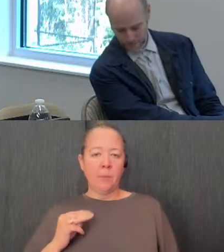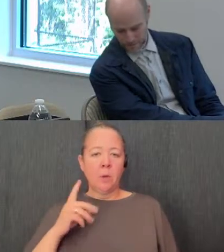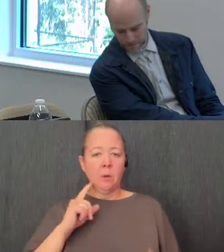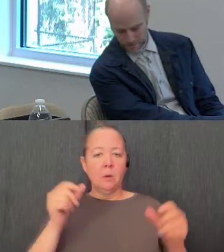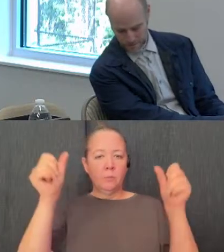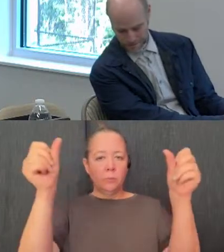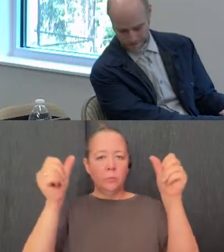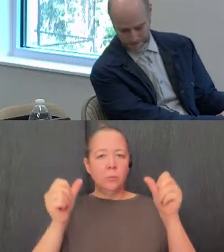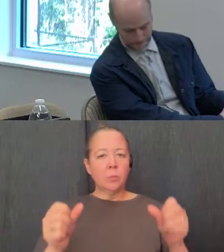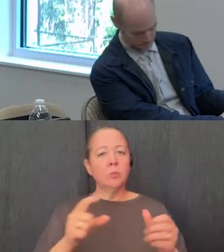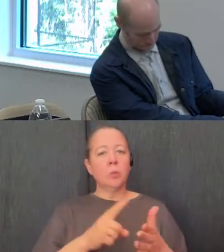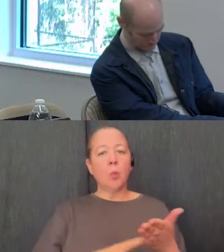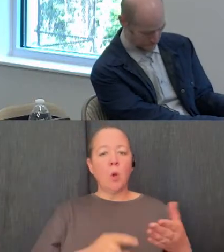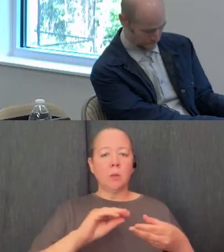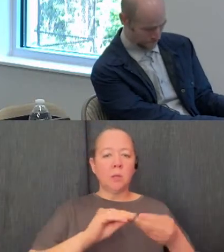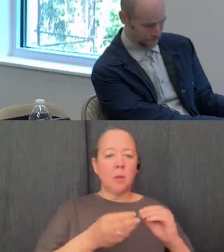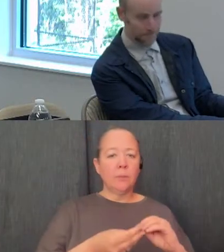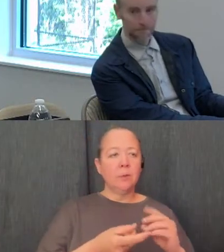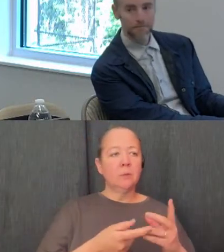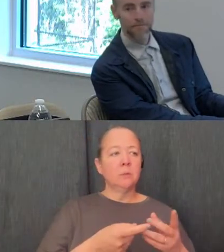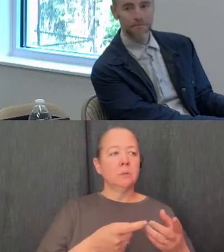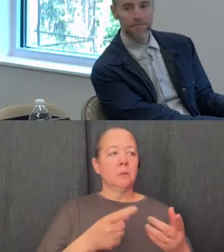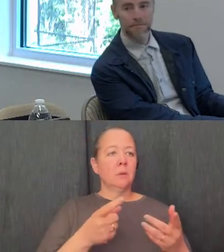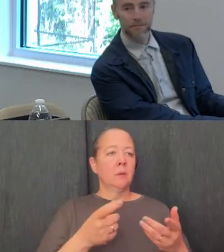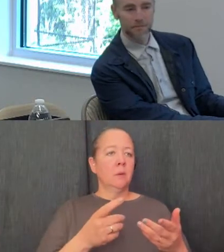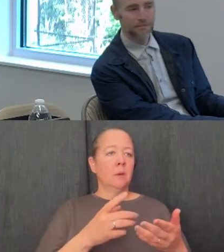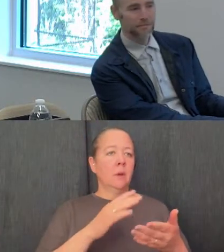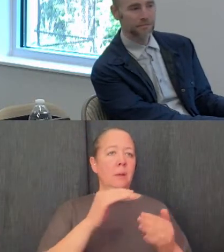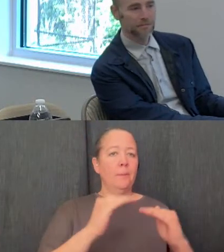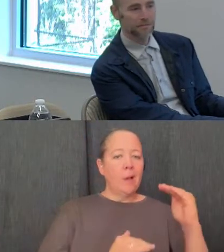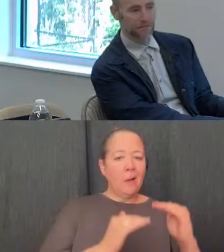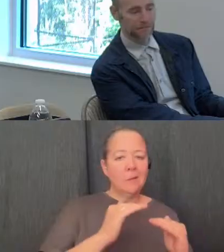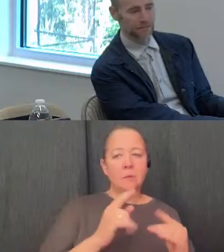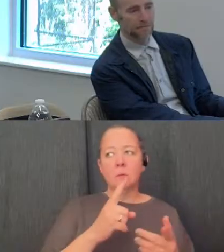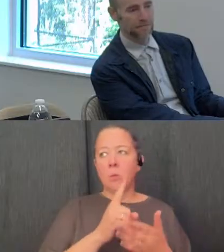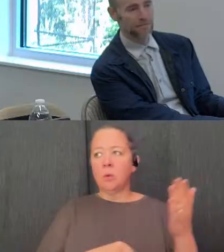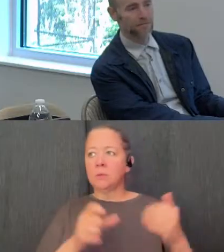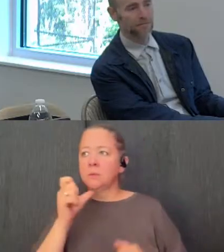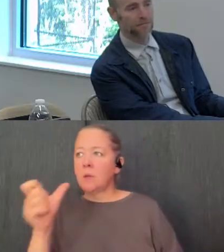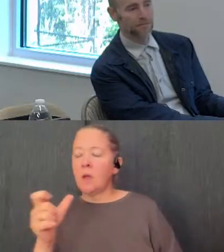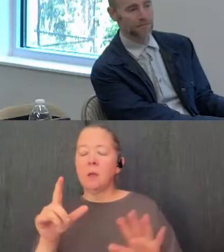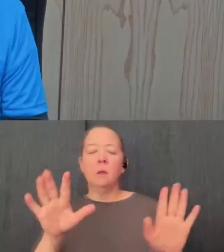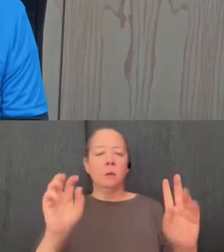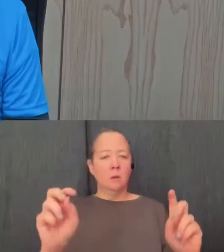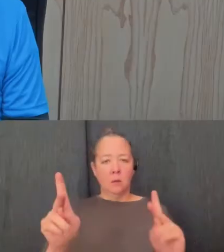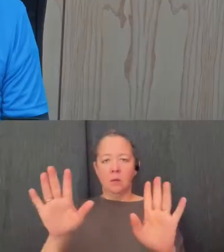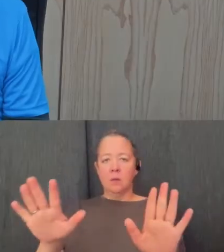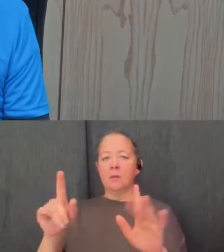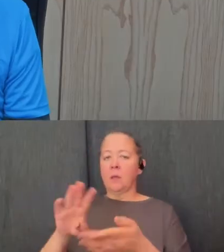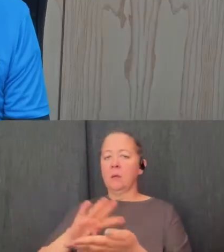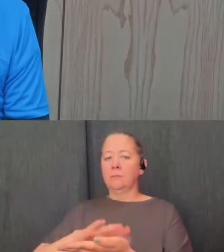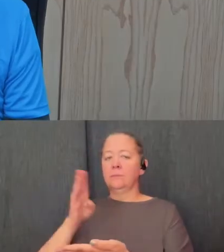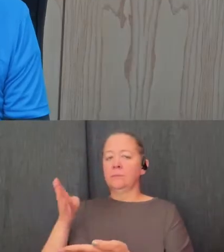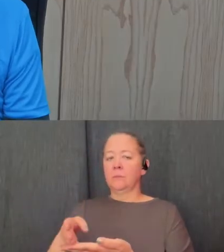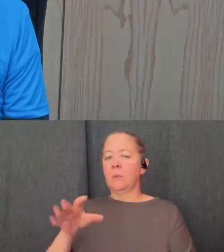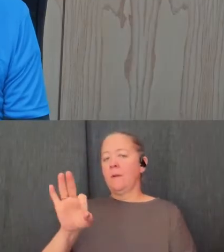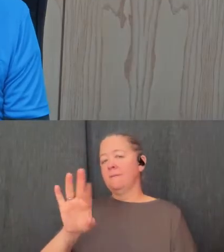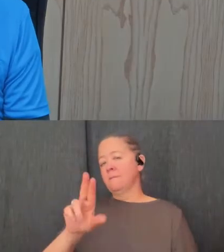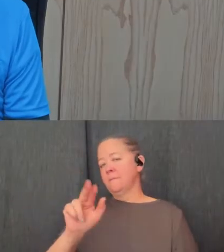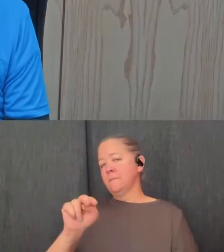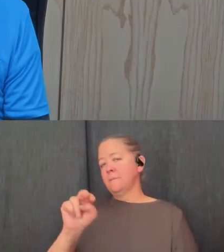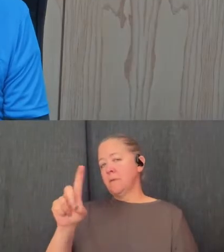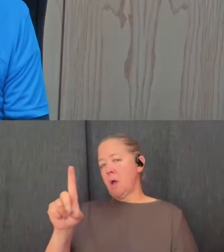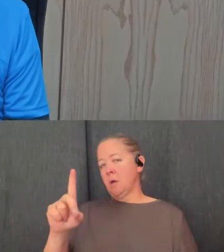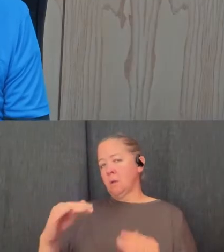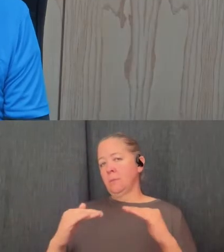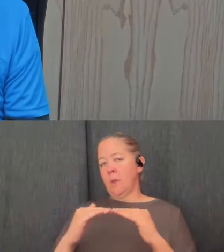not, I must be working off of. The fund balance, I was going to get into this later, but I'll just say, because